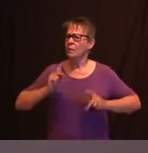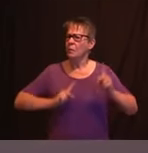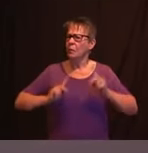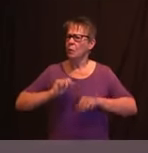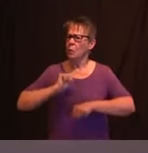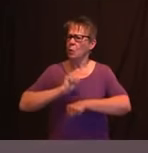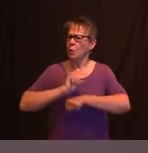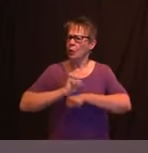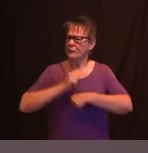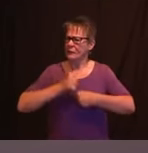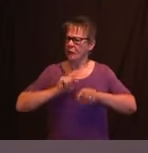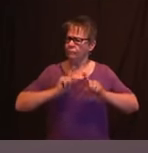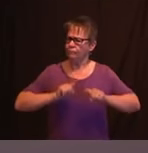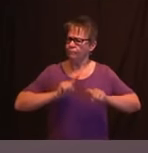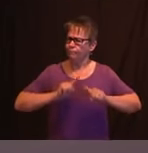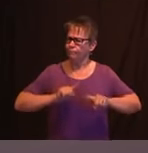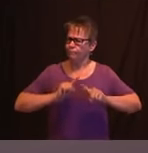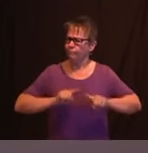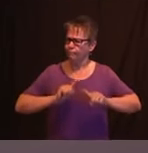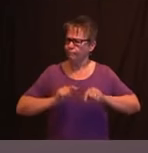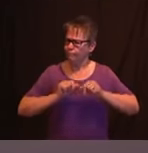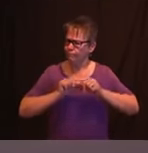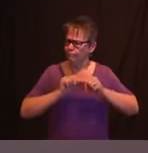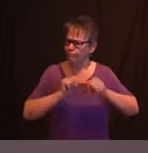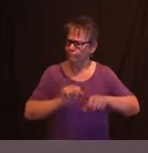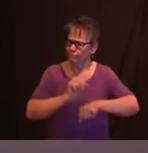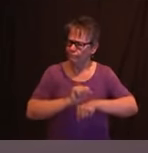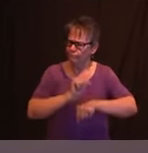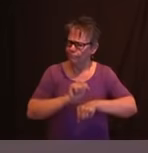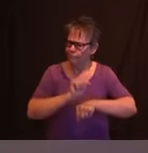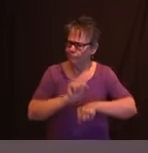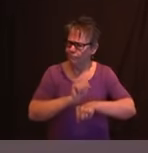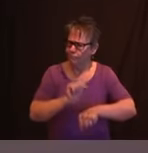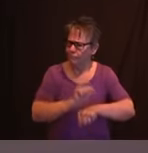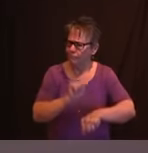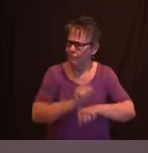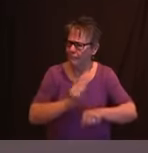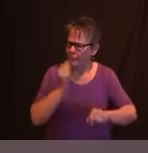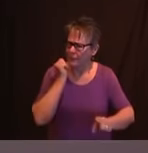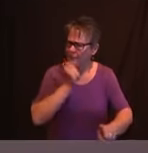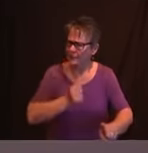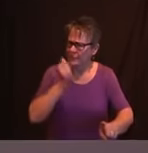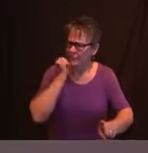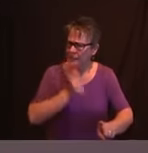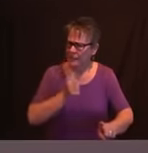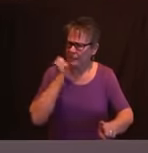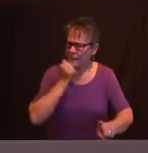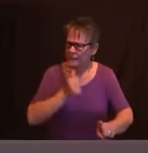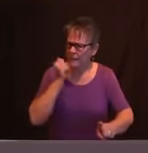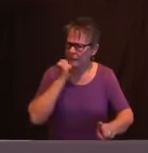many respects, we are all incredibly honored to have Millie with us today. Please help me welcome Millie Silva.